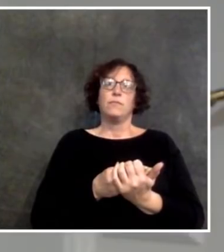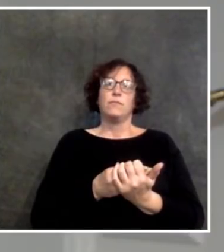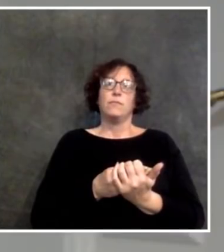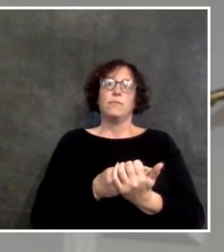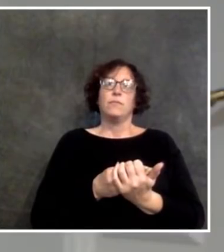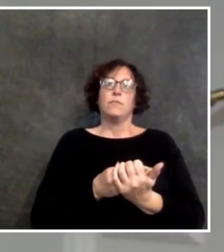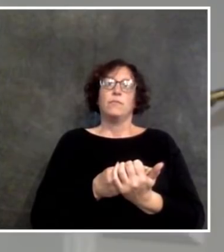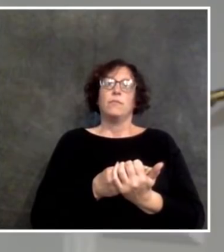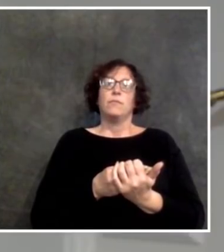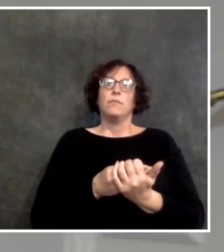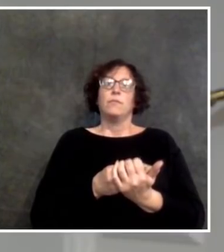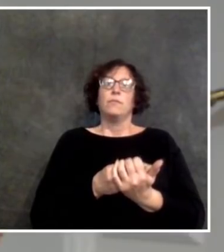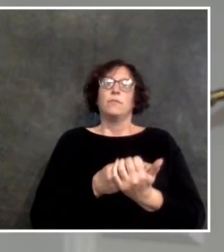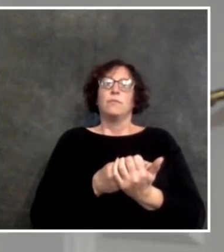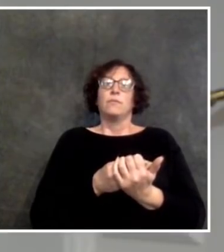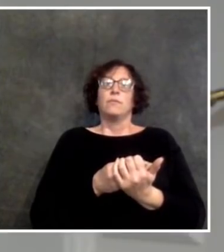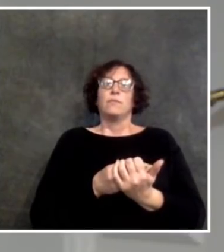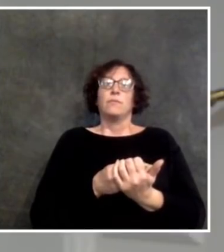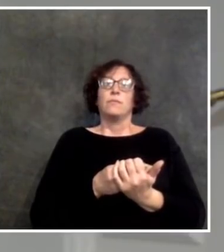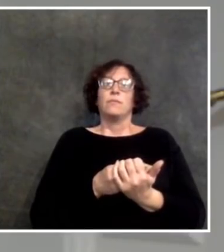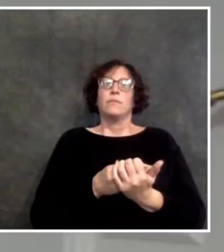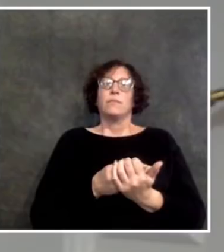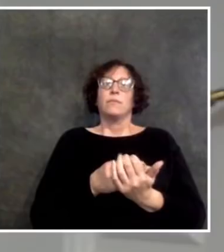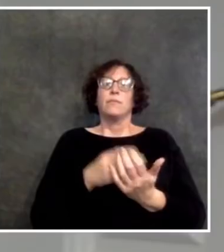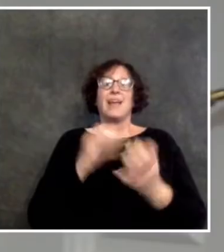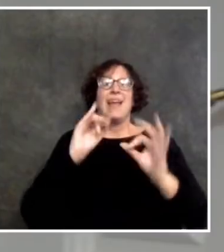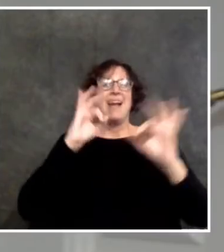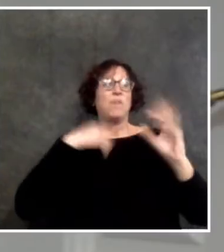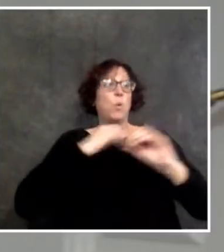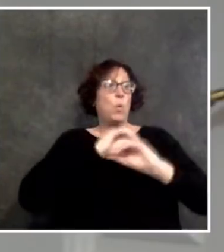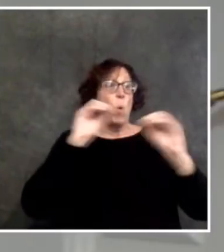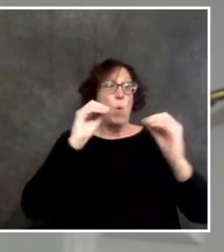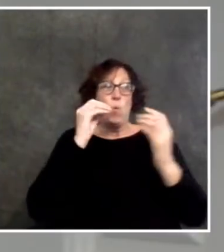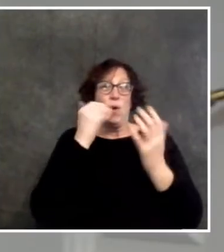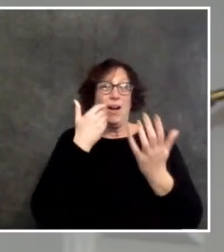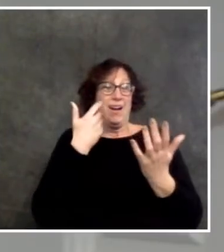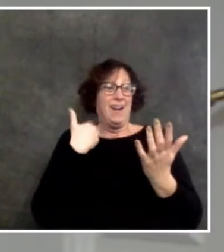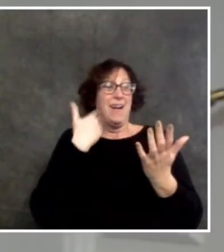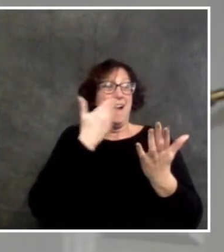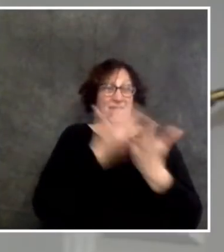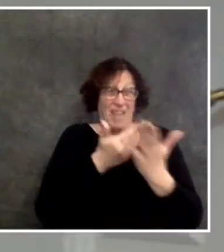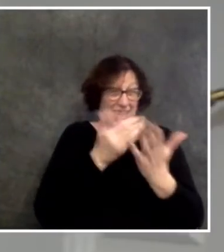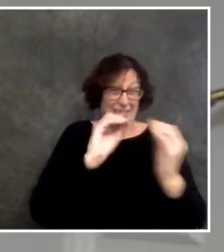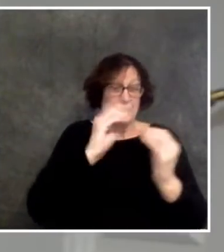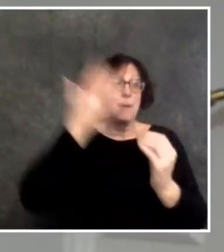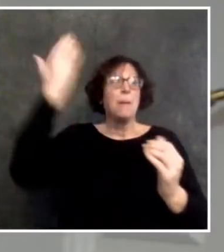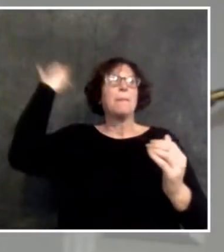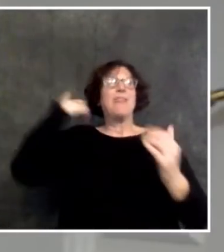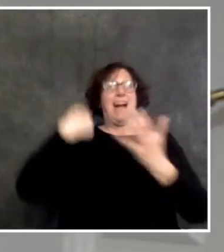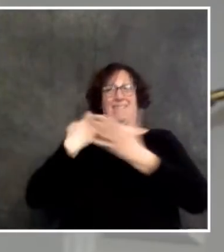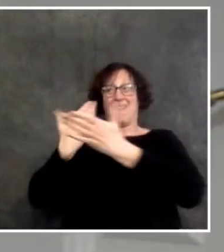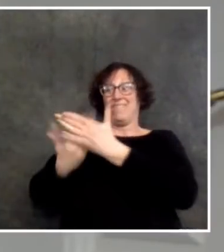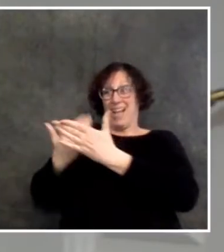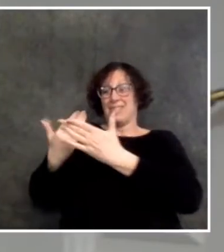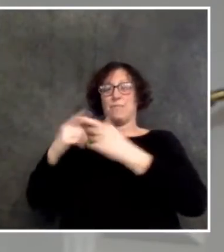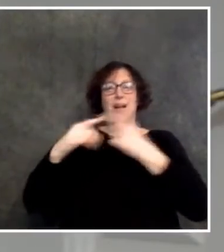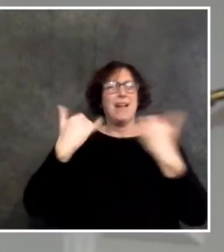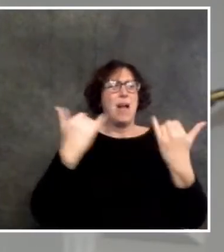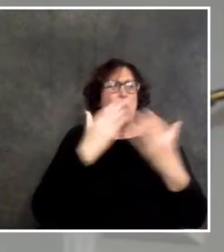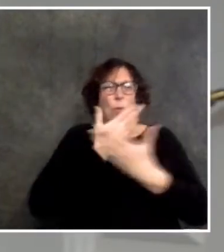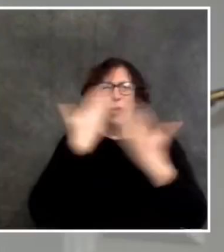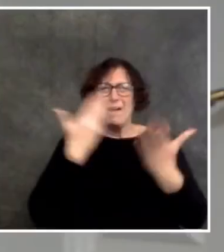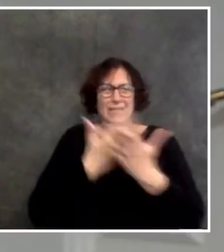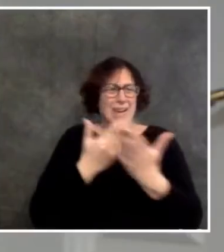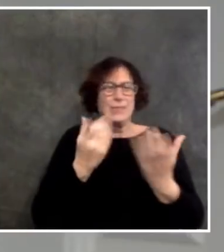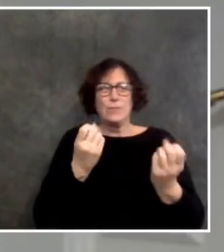want to wear masks, as we were saying at that time, then we're not going to stop them. I think the shift now is